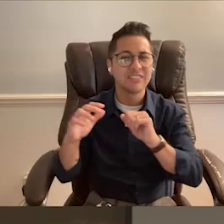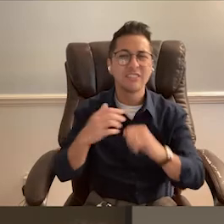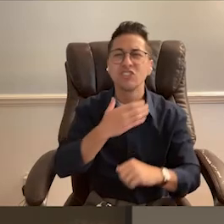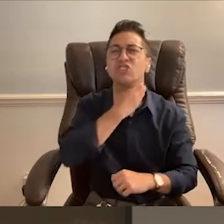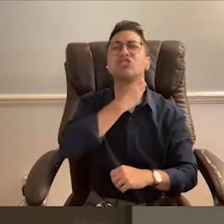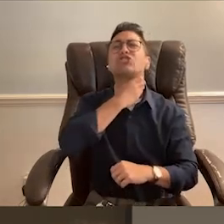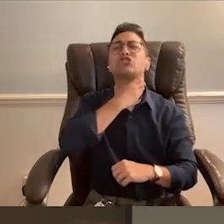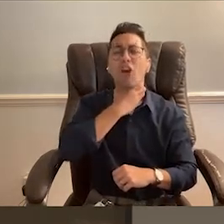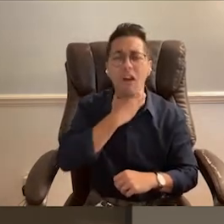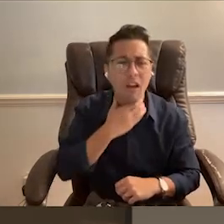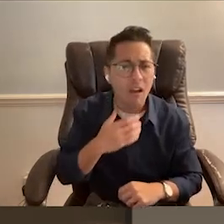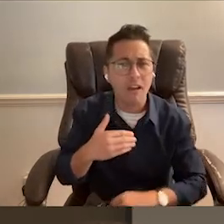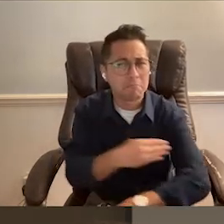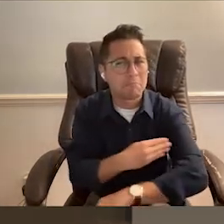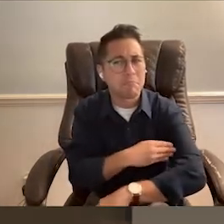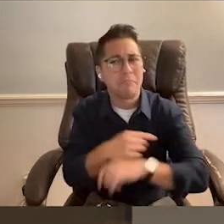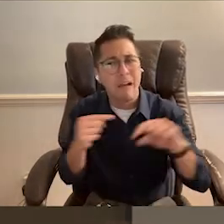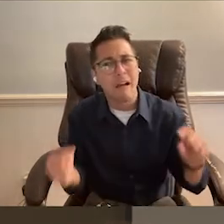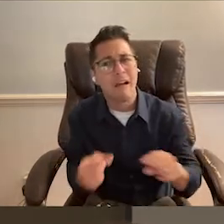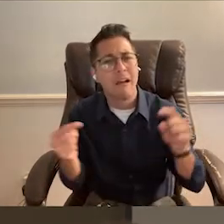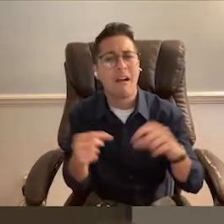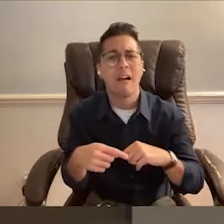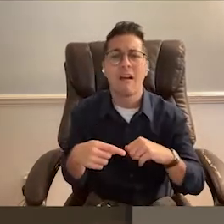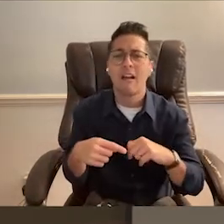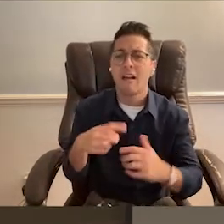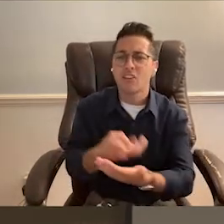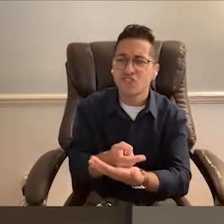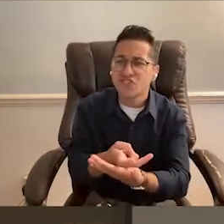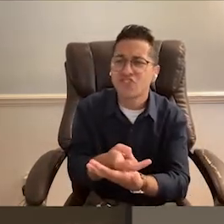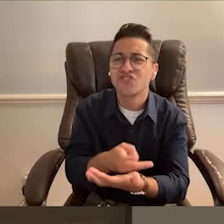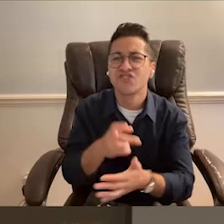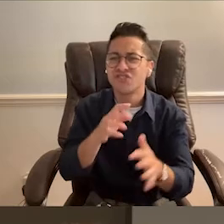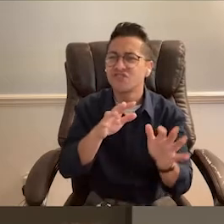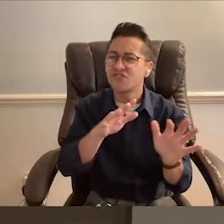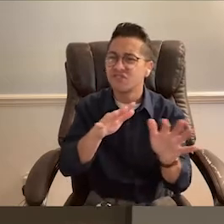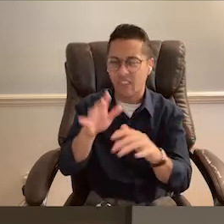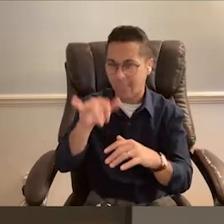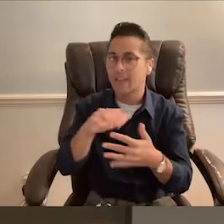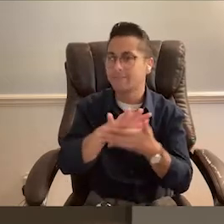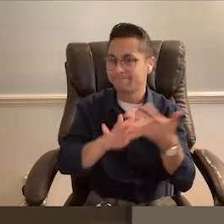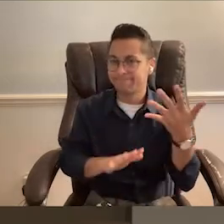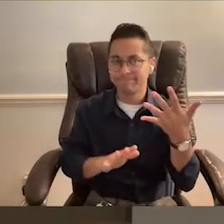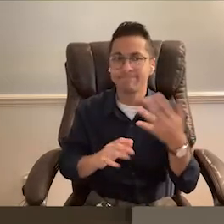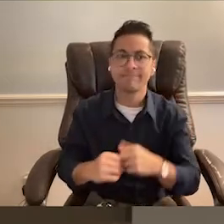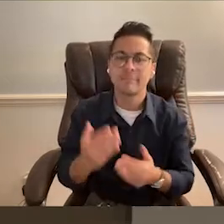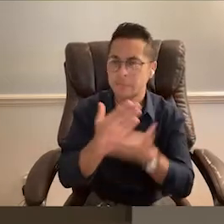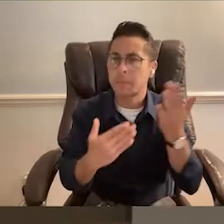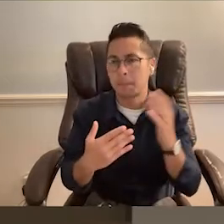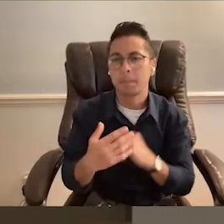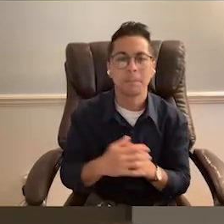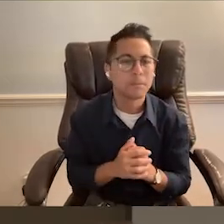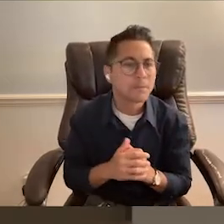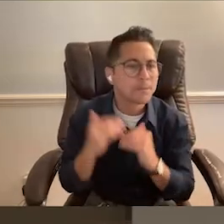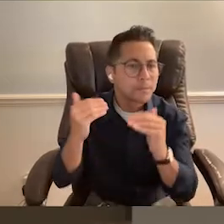dizziness, fatigue, chronic pain, tics and twitches, choking, dry mouth, muscle aches, pain,